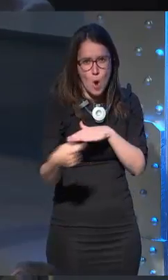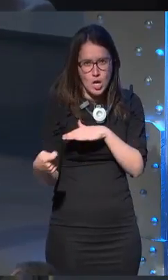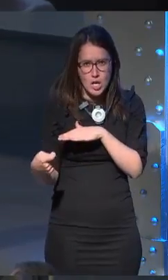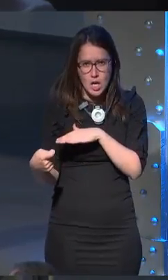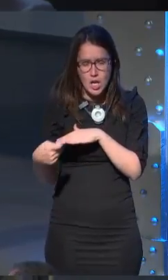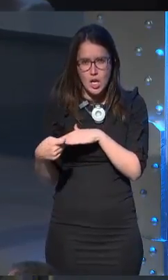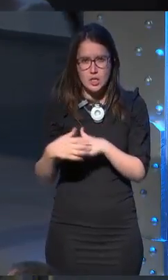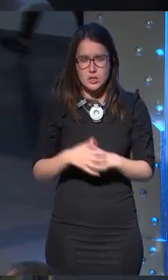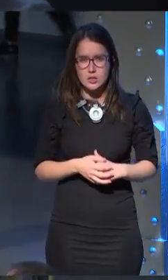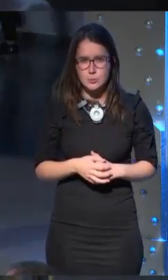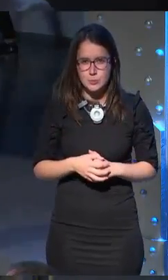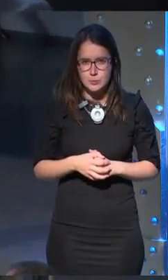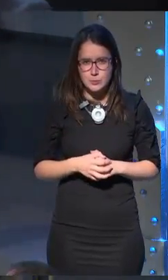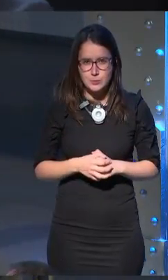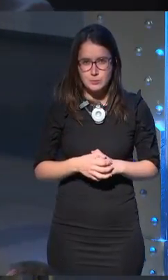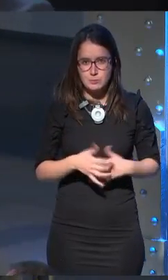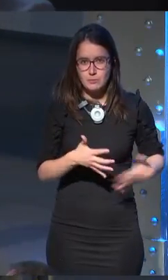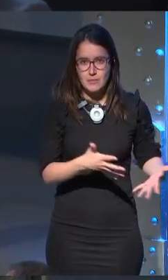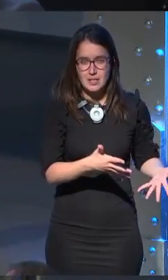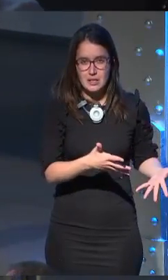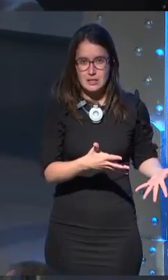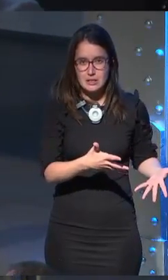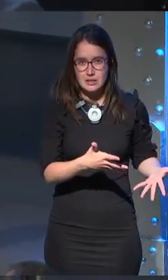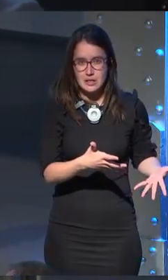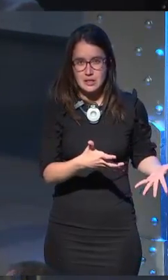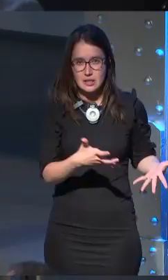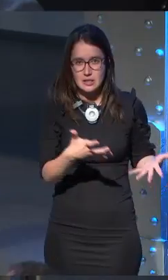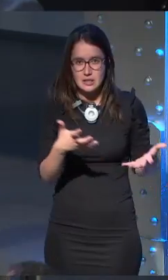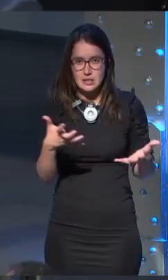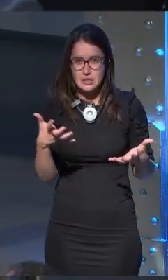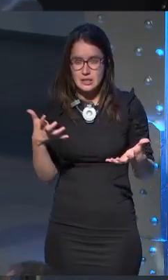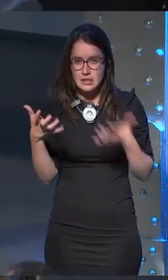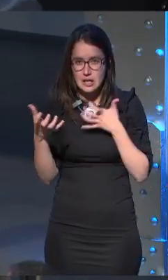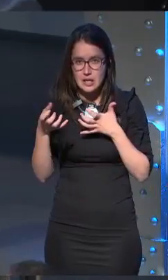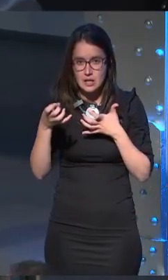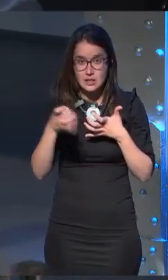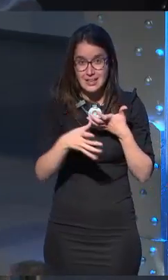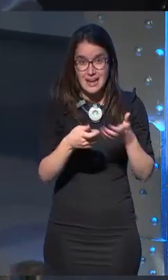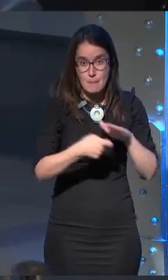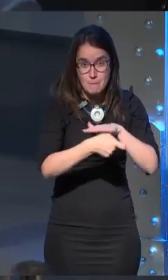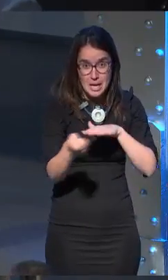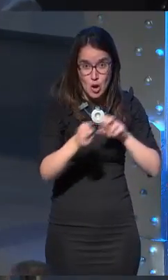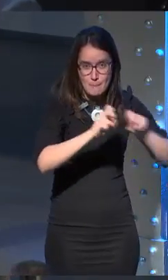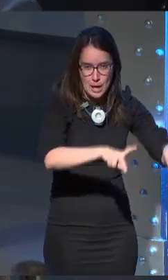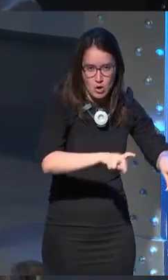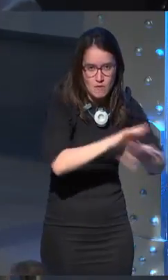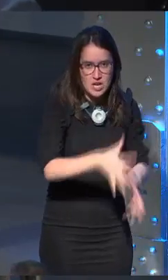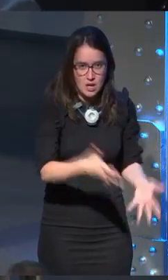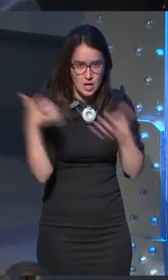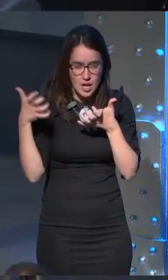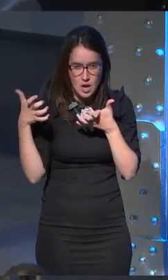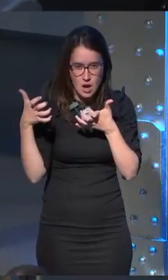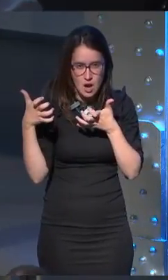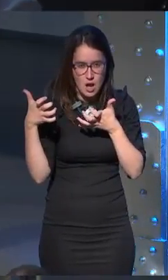poker, so you win by getting the lowest hand. And the commander of the space shuttle has to lose a